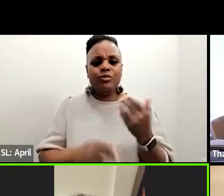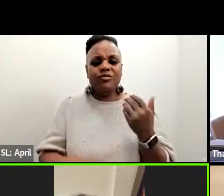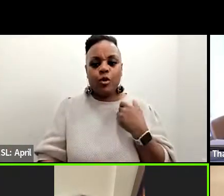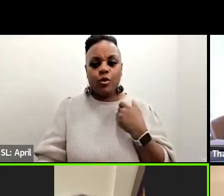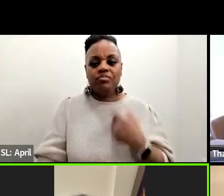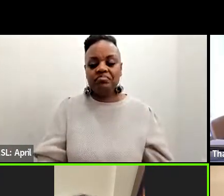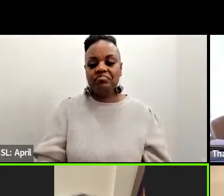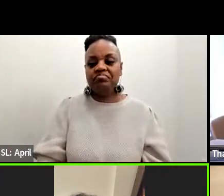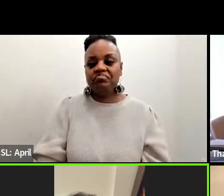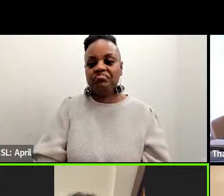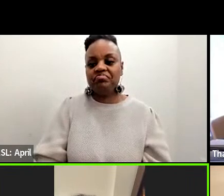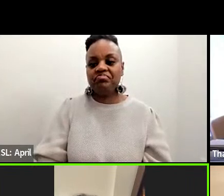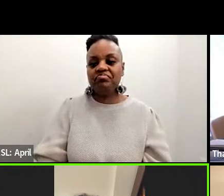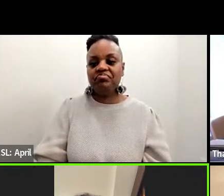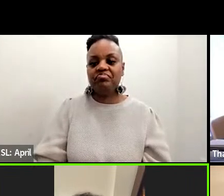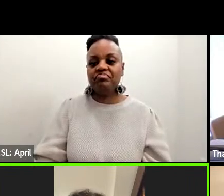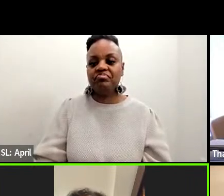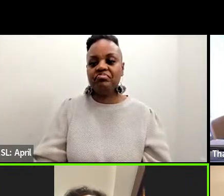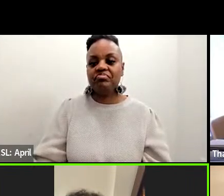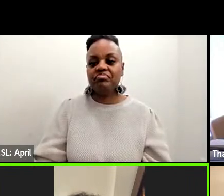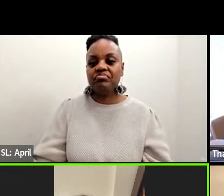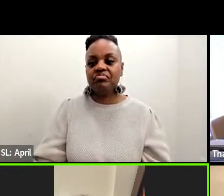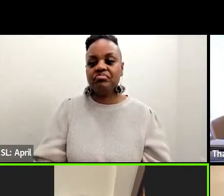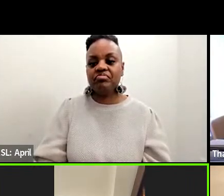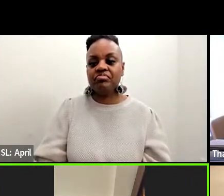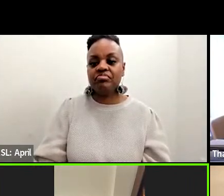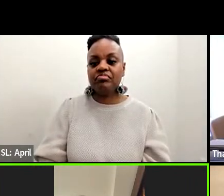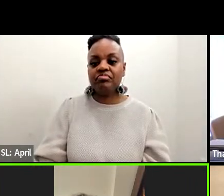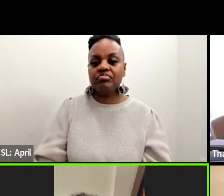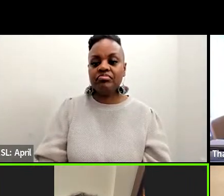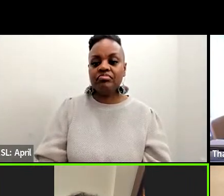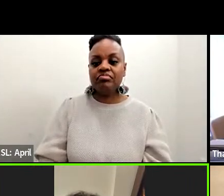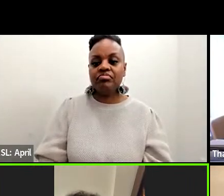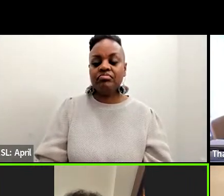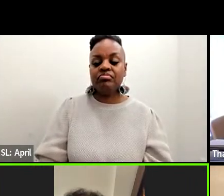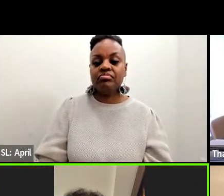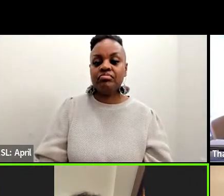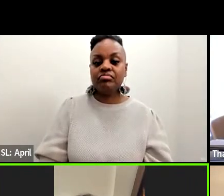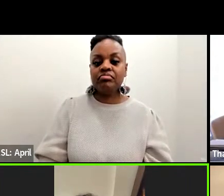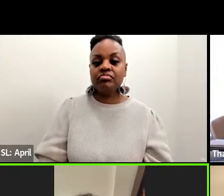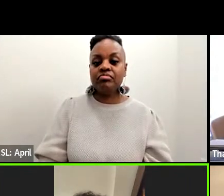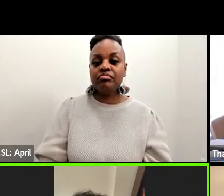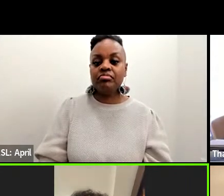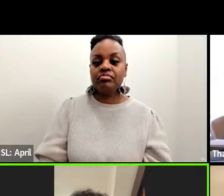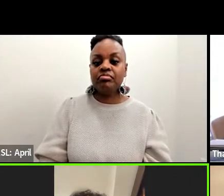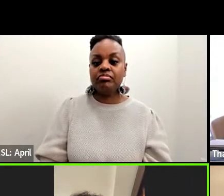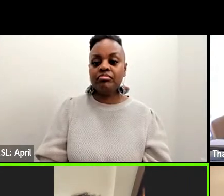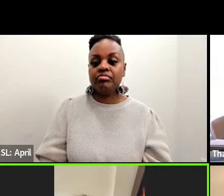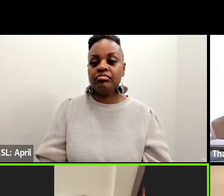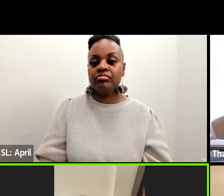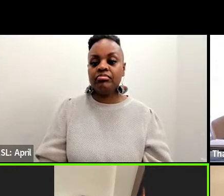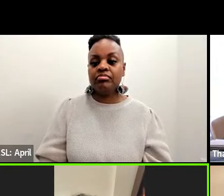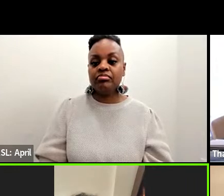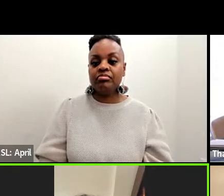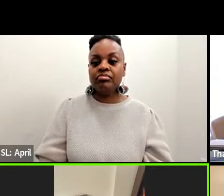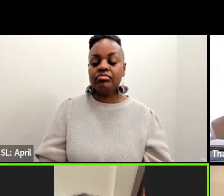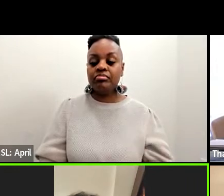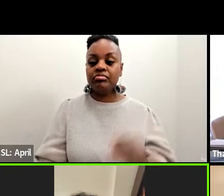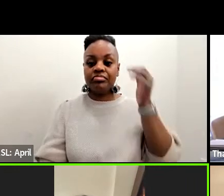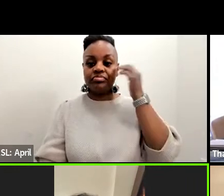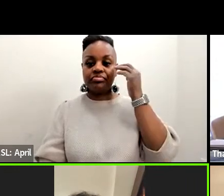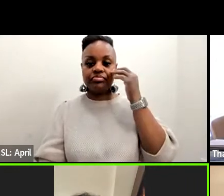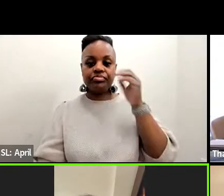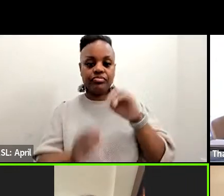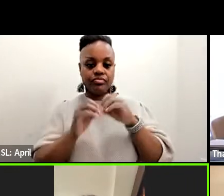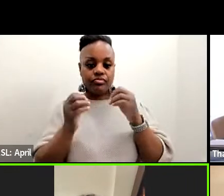suddenly turned inwards, face to face with its own internal rifts. It had to cater for all the hundreds of victims after the massacres